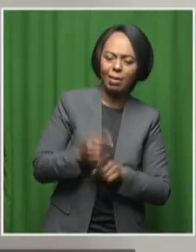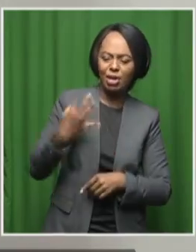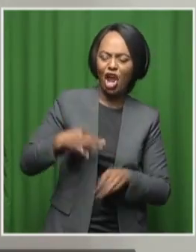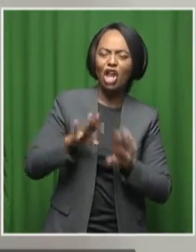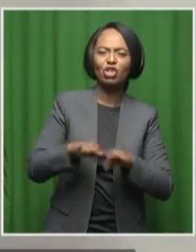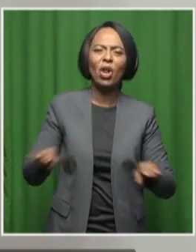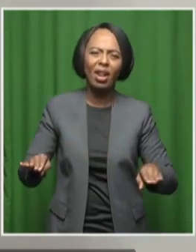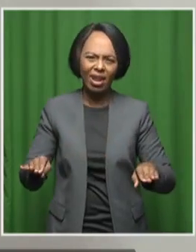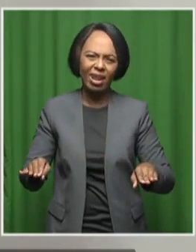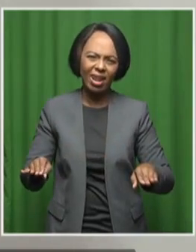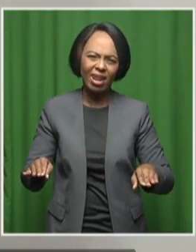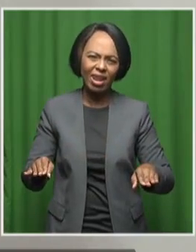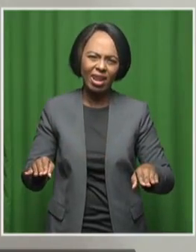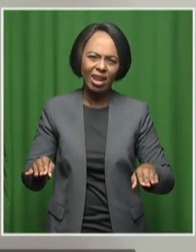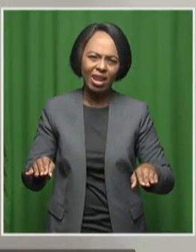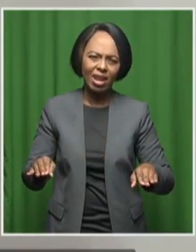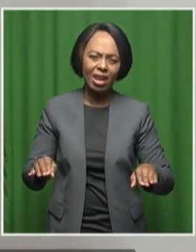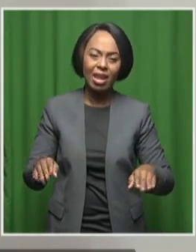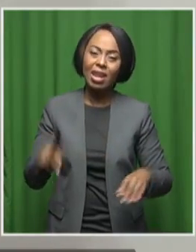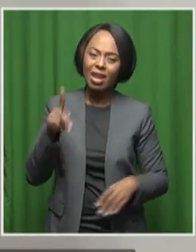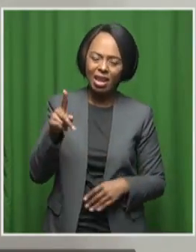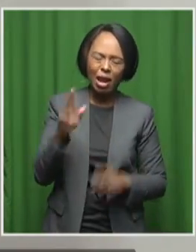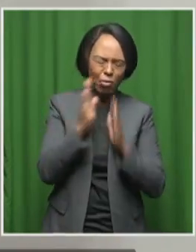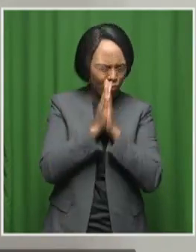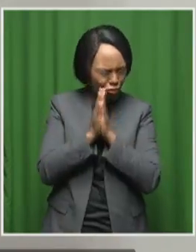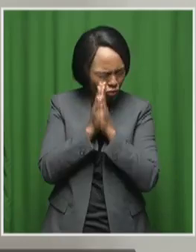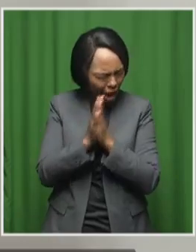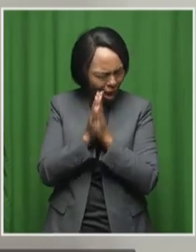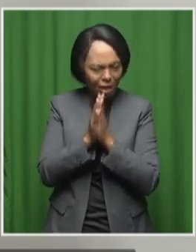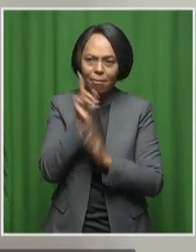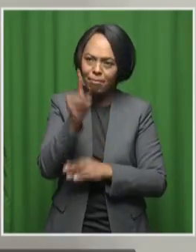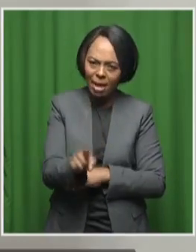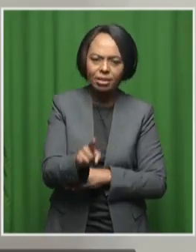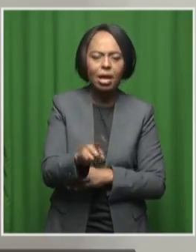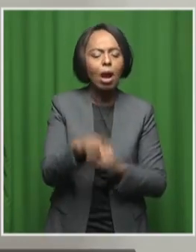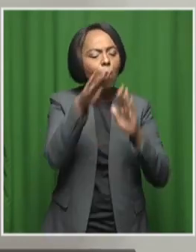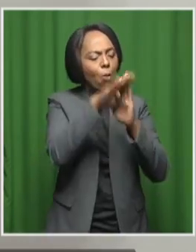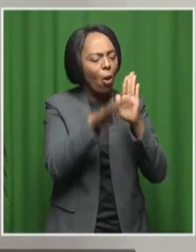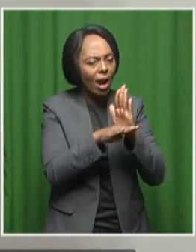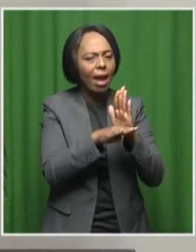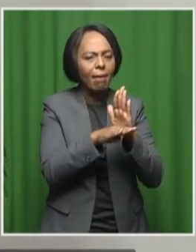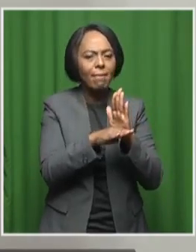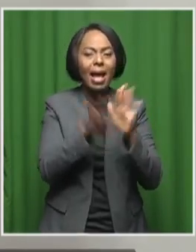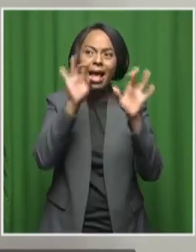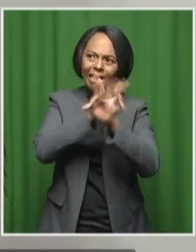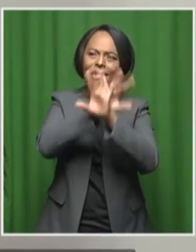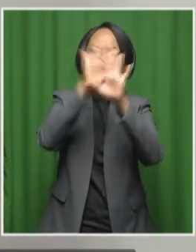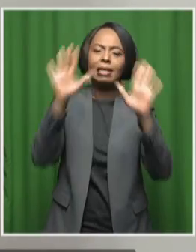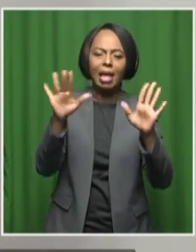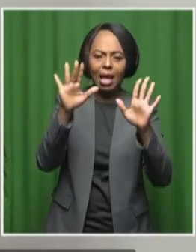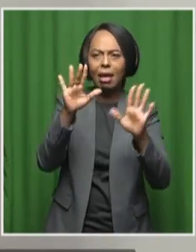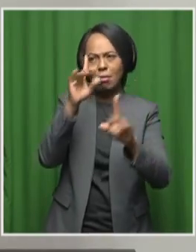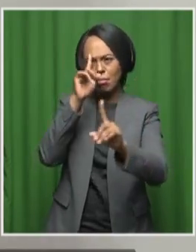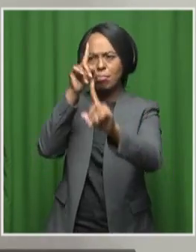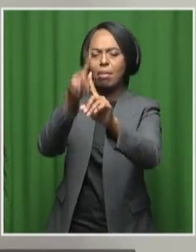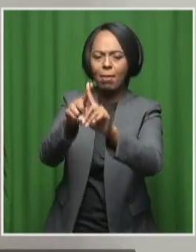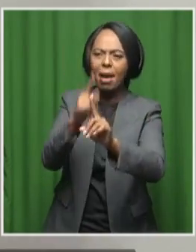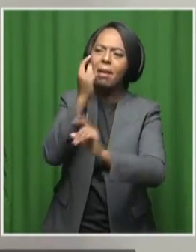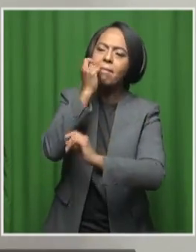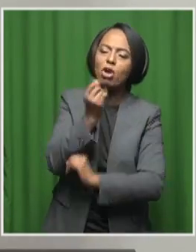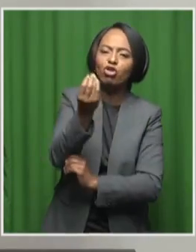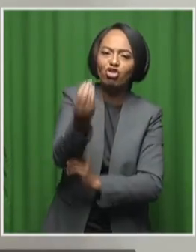children. We must pray, must have programs, but clear programs must be directed to a